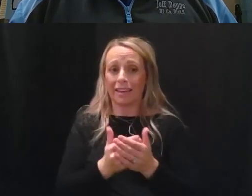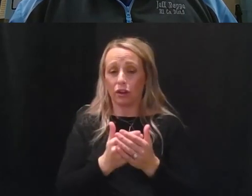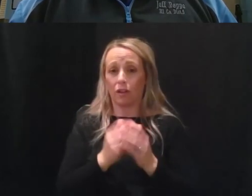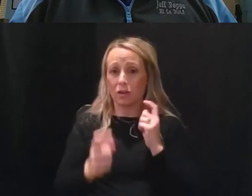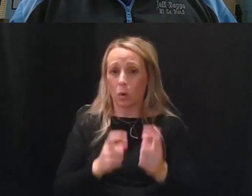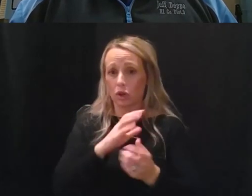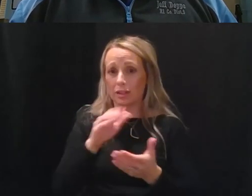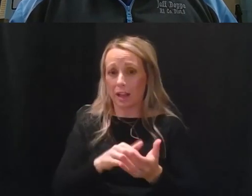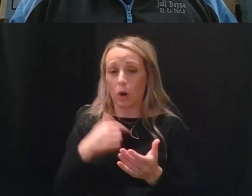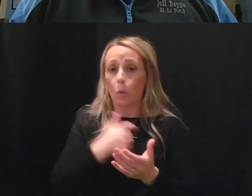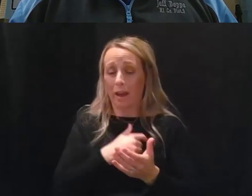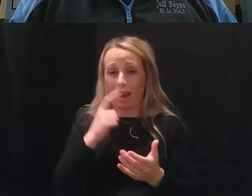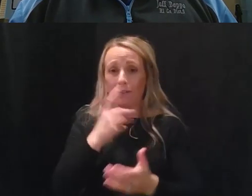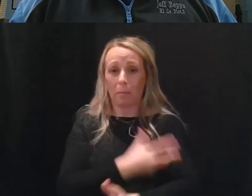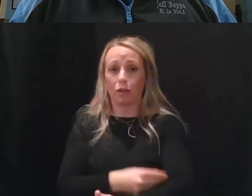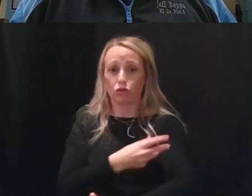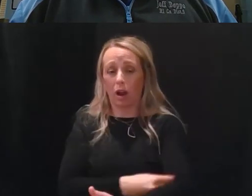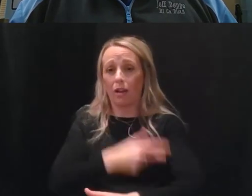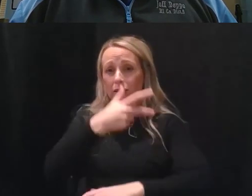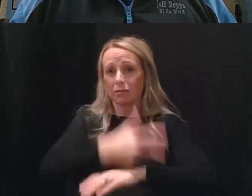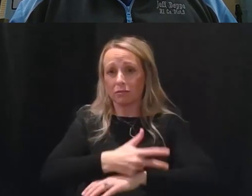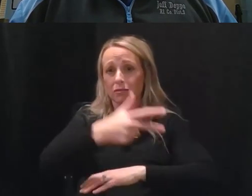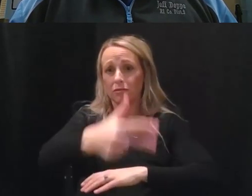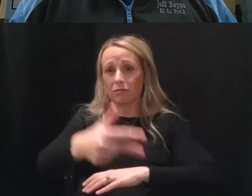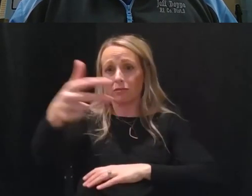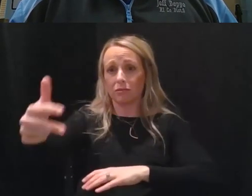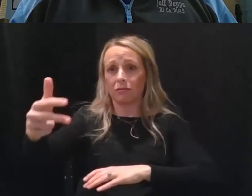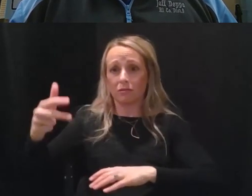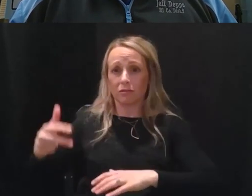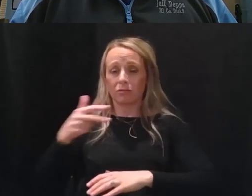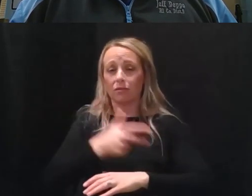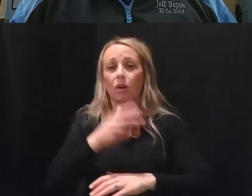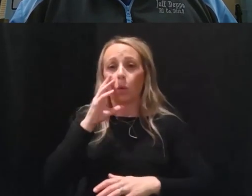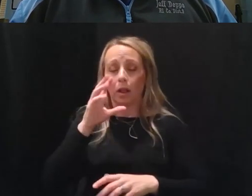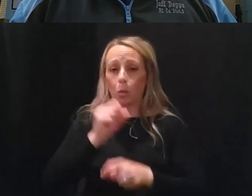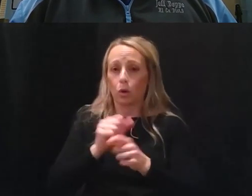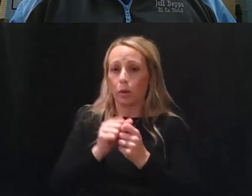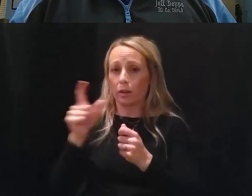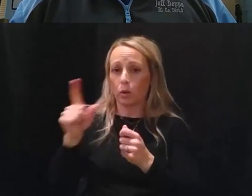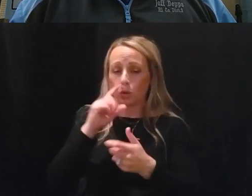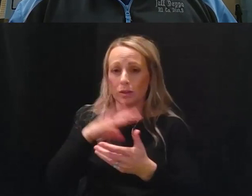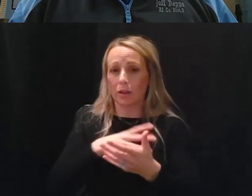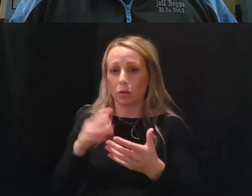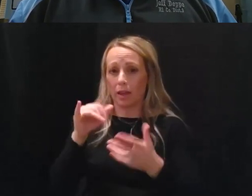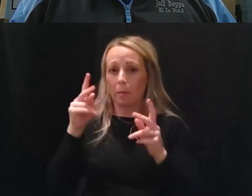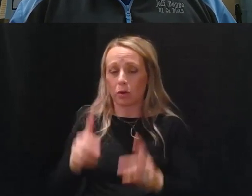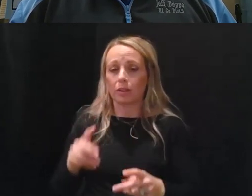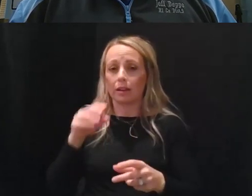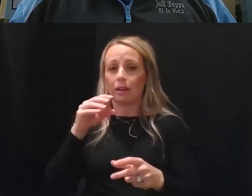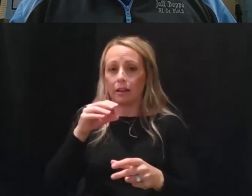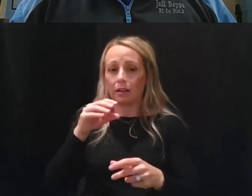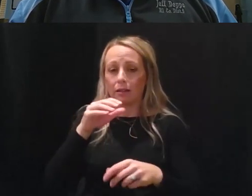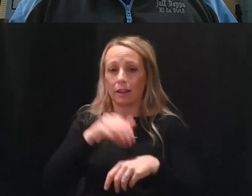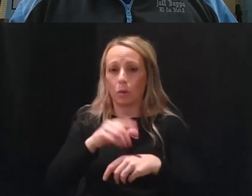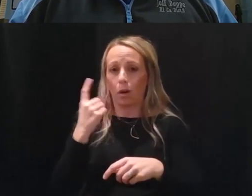donate. We have blood drives throughout our territory, and we will work with you to schedule that person at a blood drive. Right now in